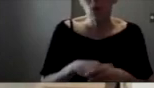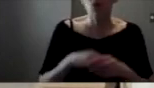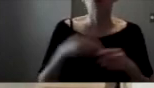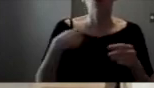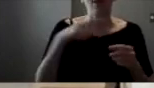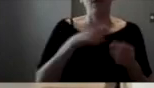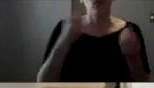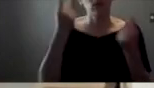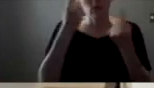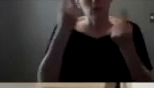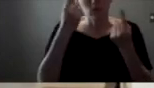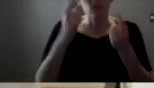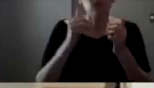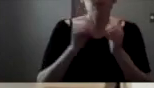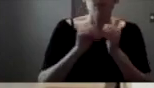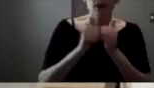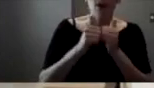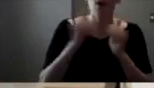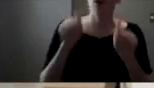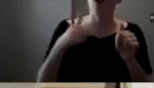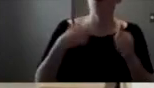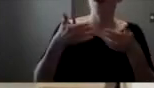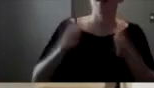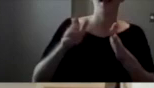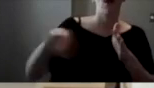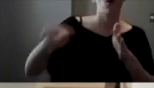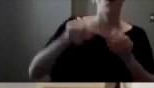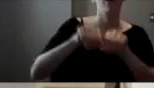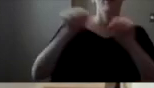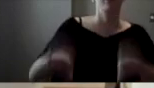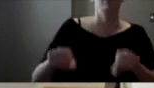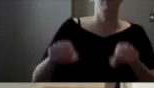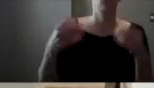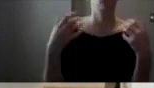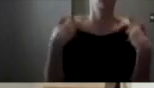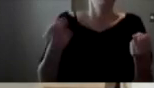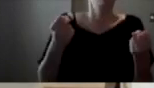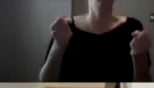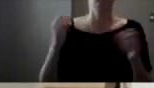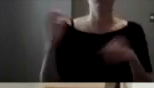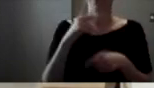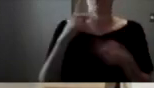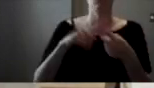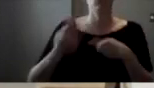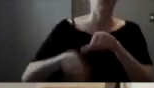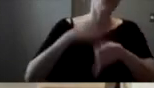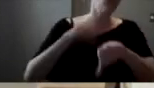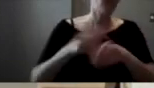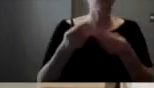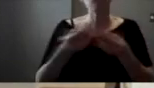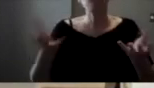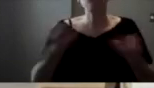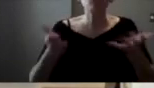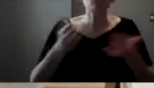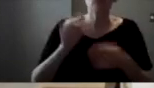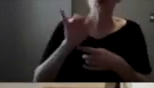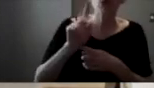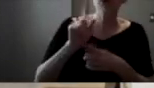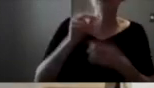allow the system to recoil and go back to the initial setting as fast as possible.